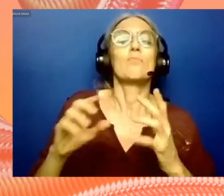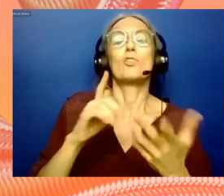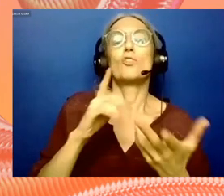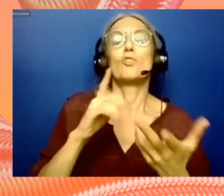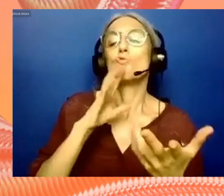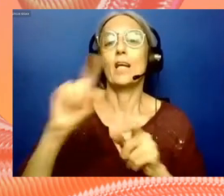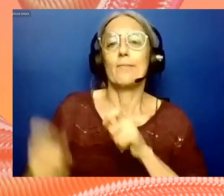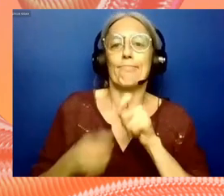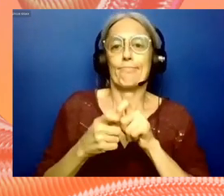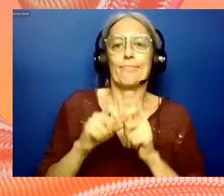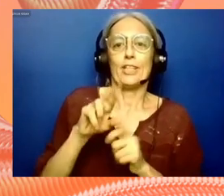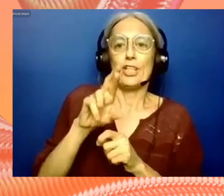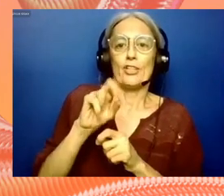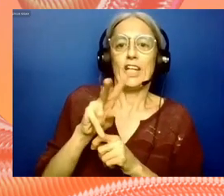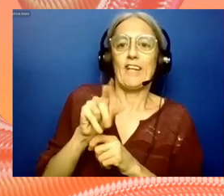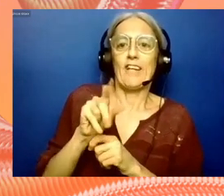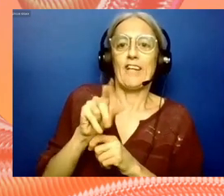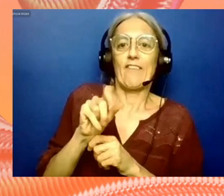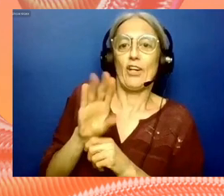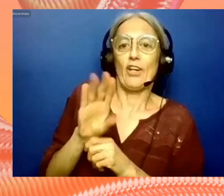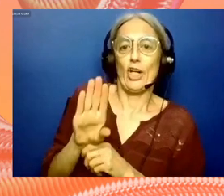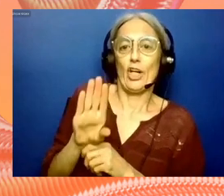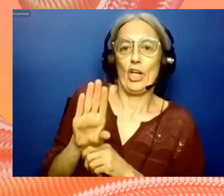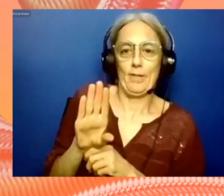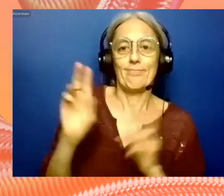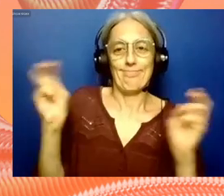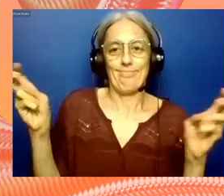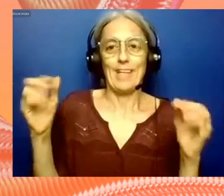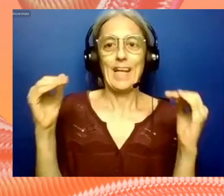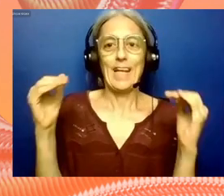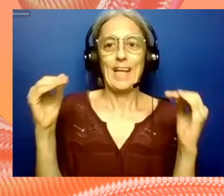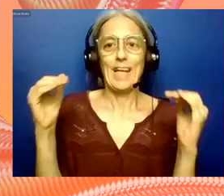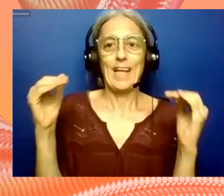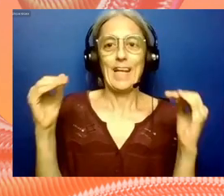you want to metabolize and hold that. Yeah.